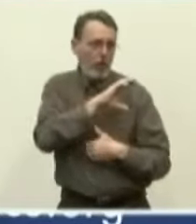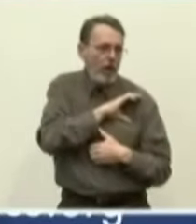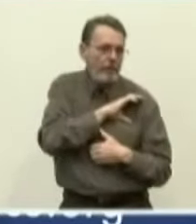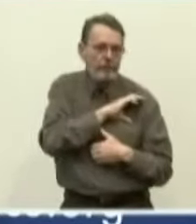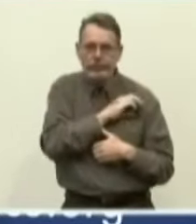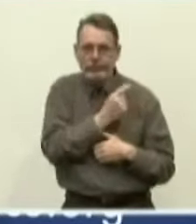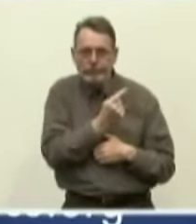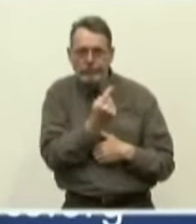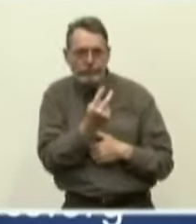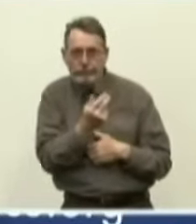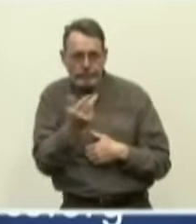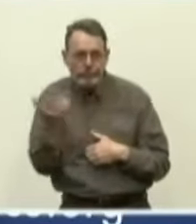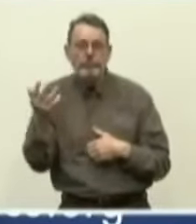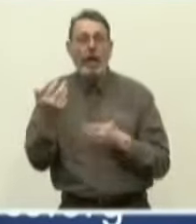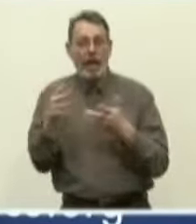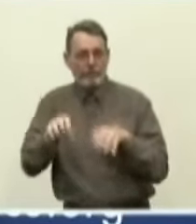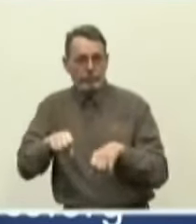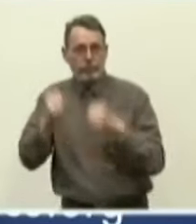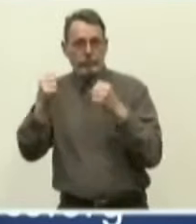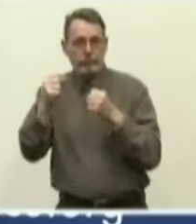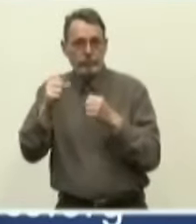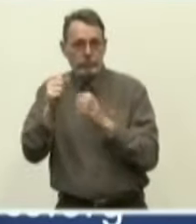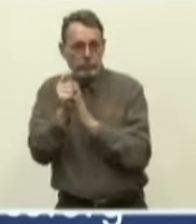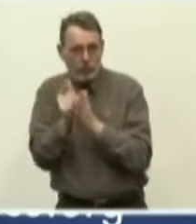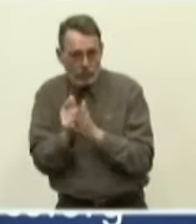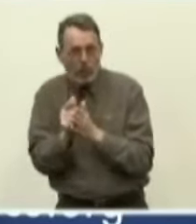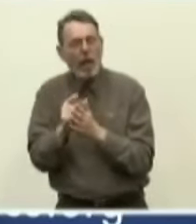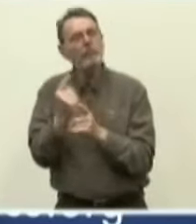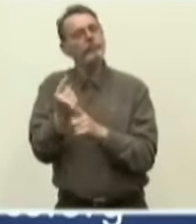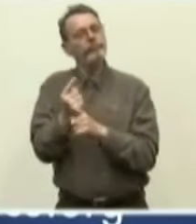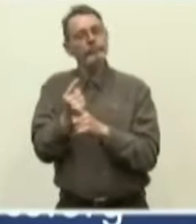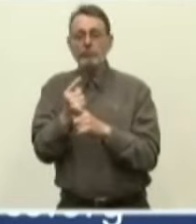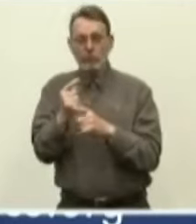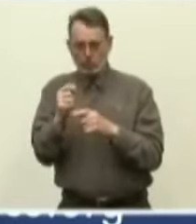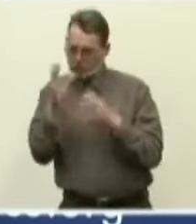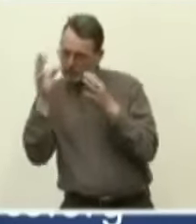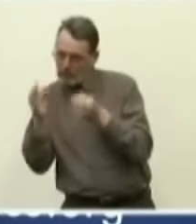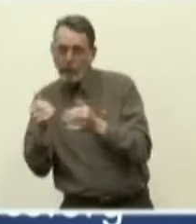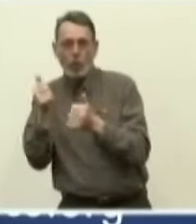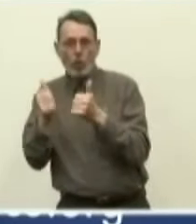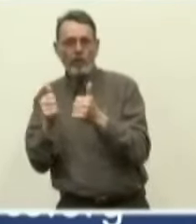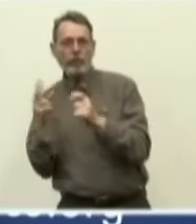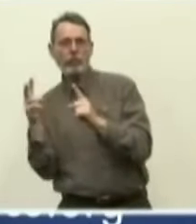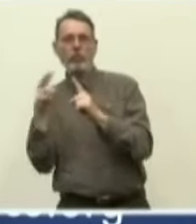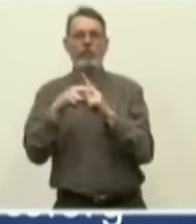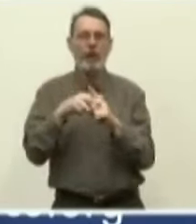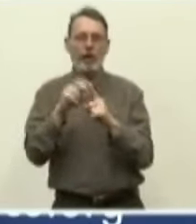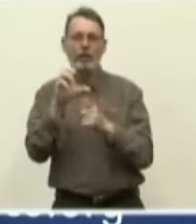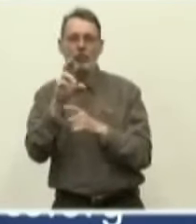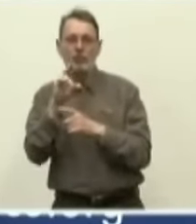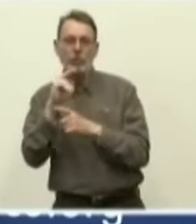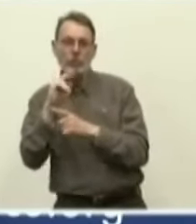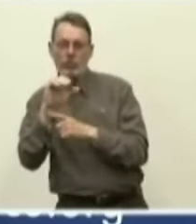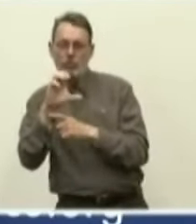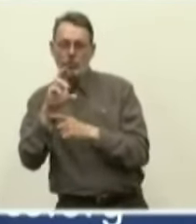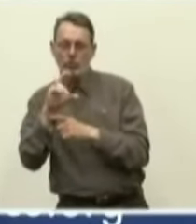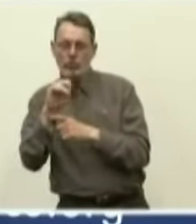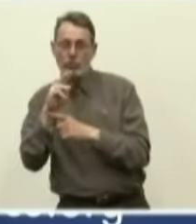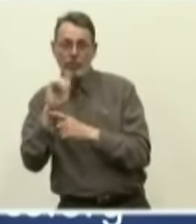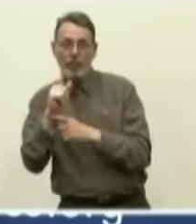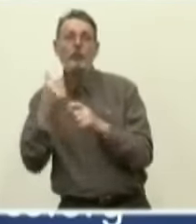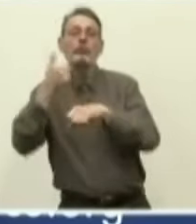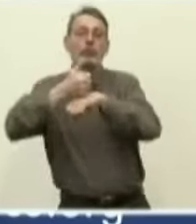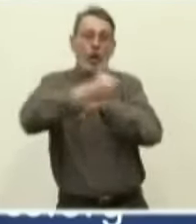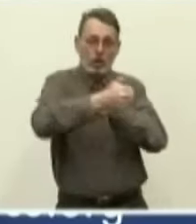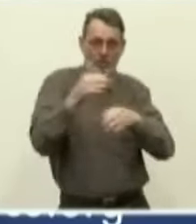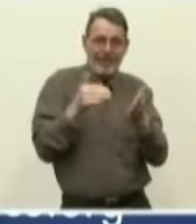violated criminal laws, and accordingly, whether or not to file criminal charges against the officer or officers.